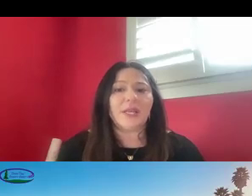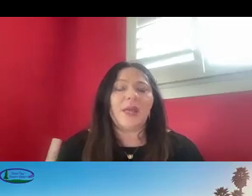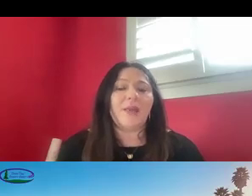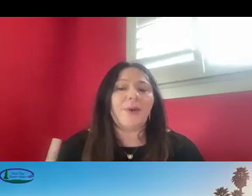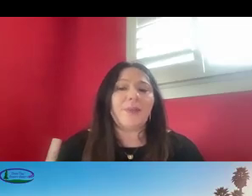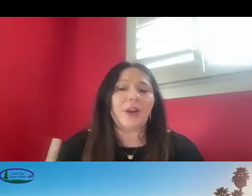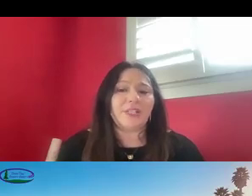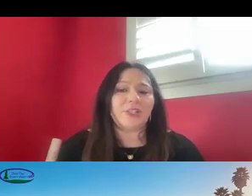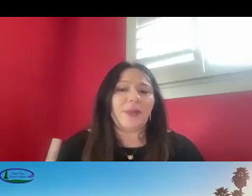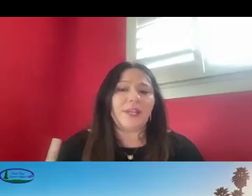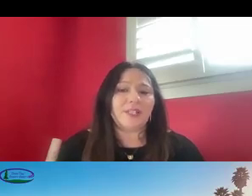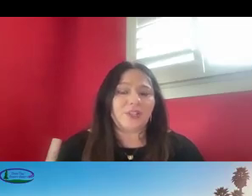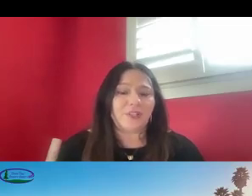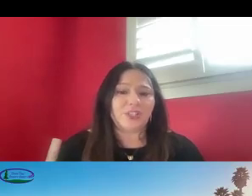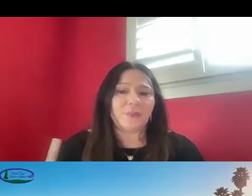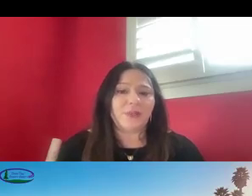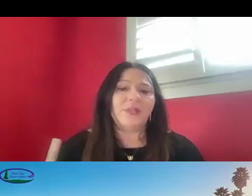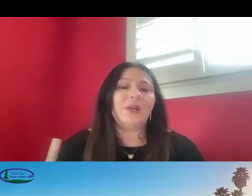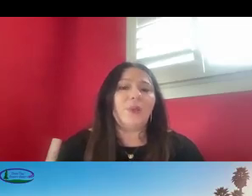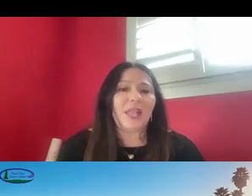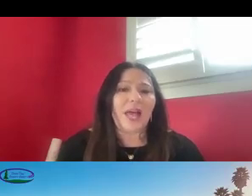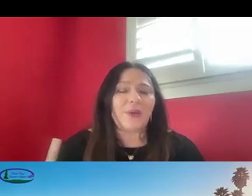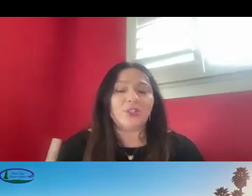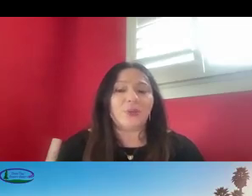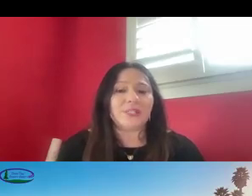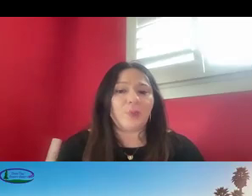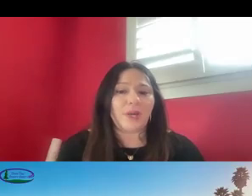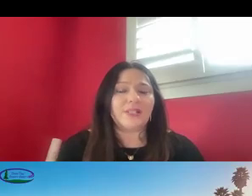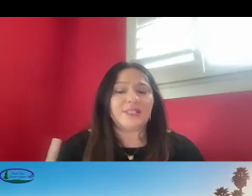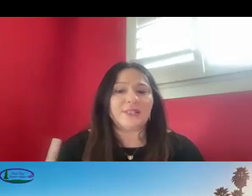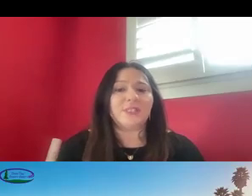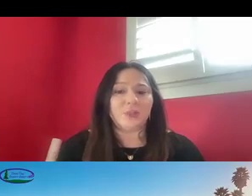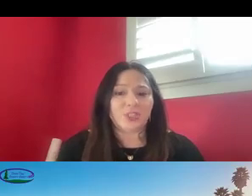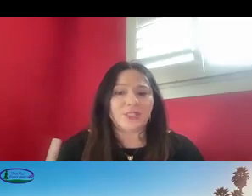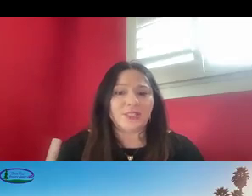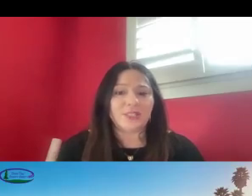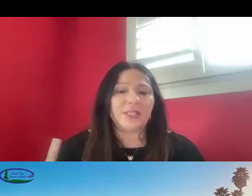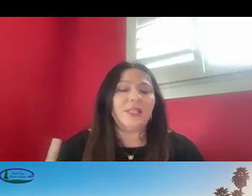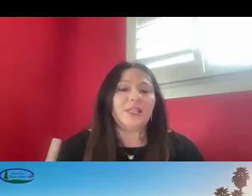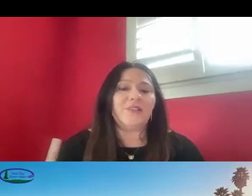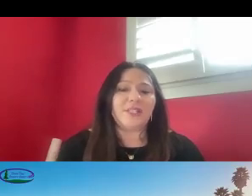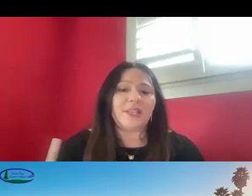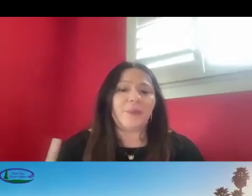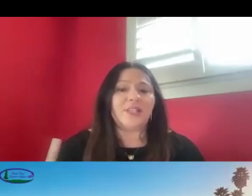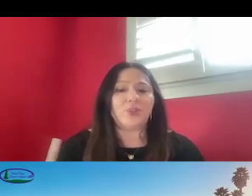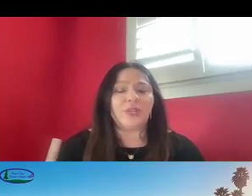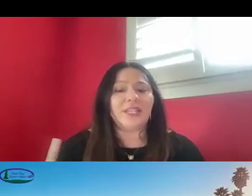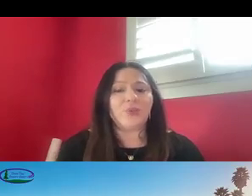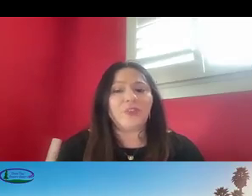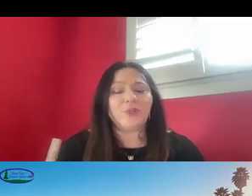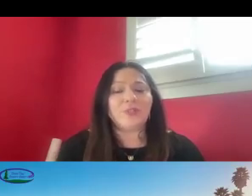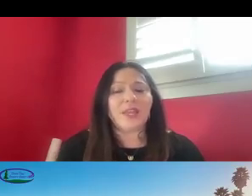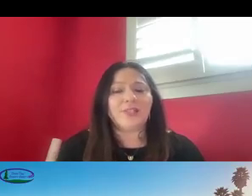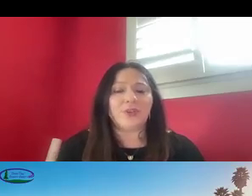partners, and public guardianship and conservatorship will allow us to explore system solutions, looking, for example, at joint